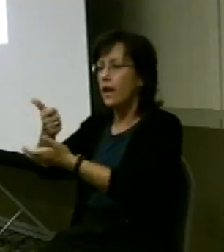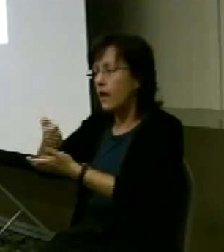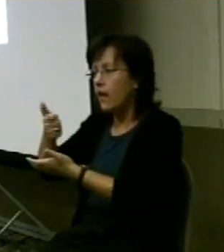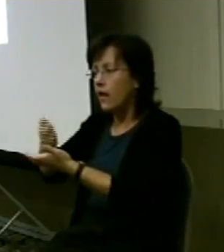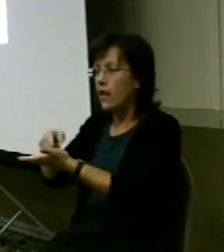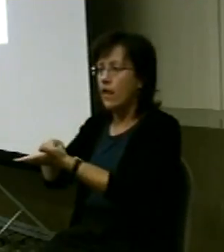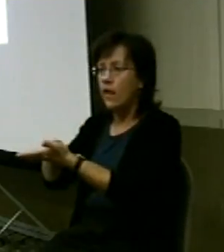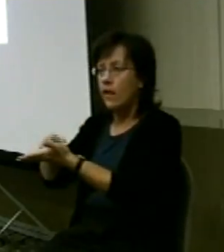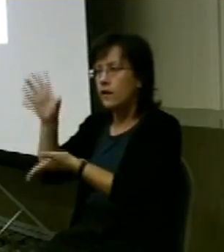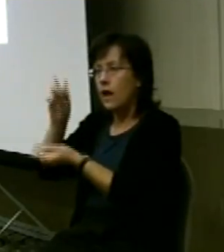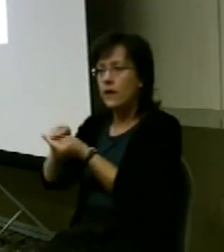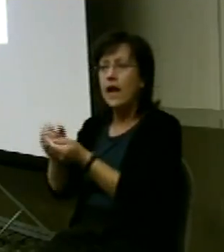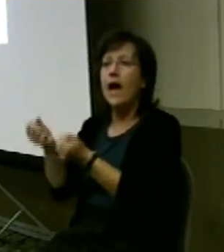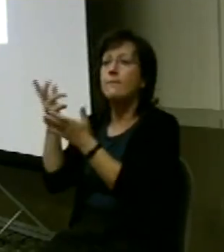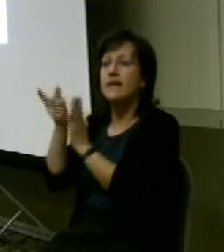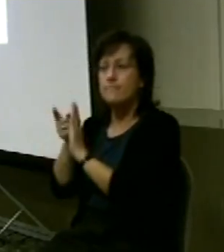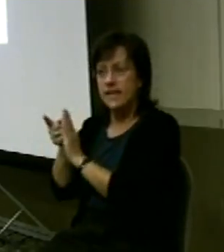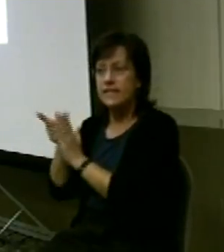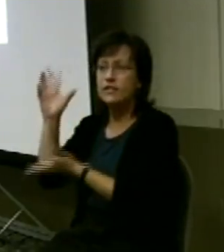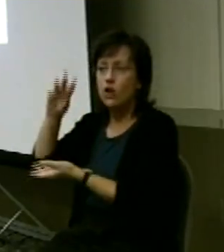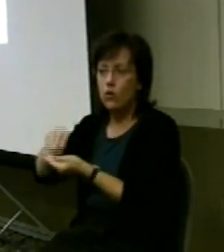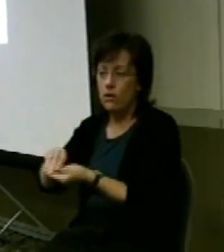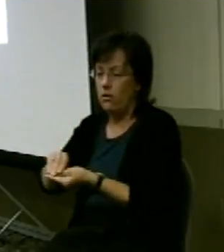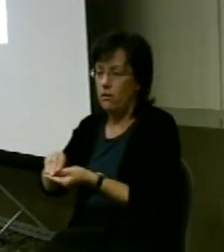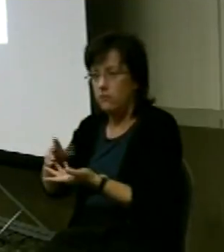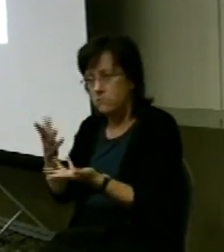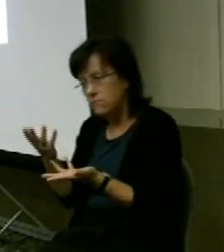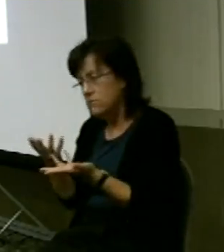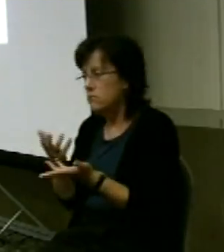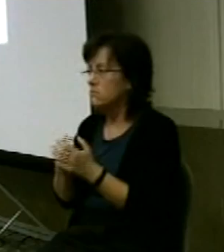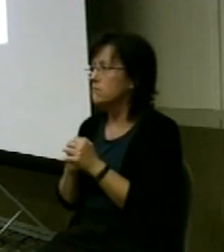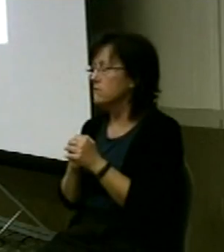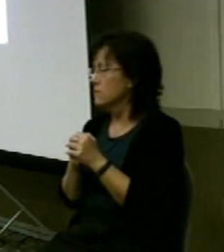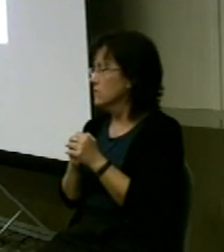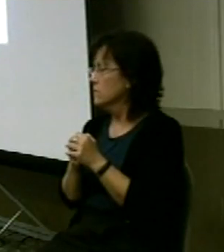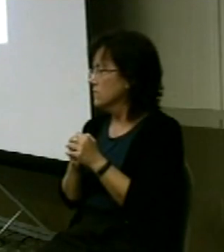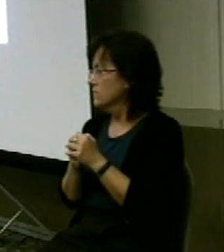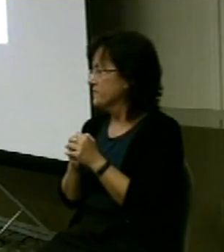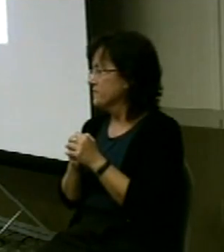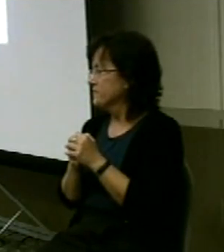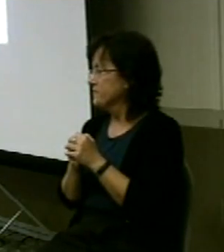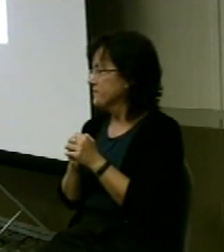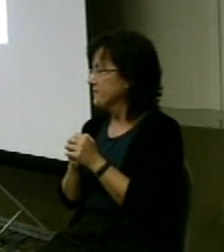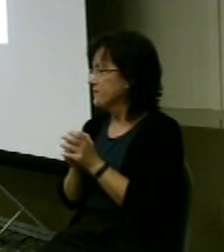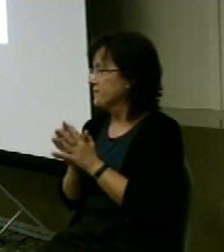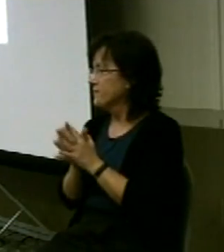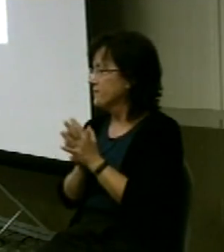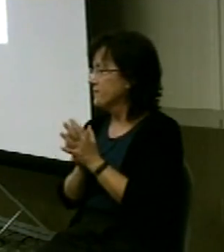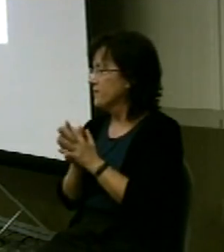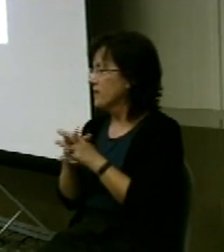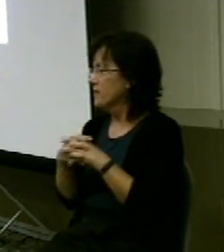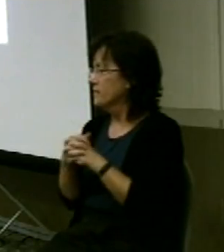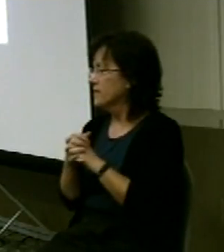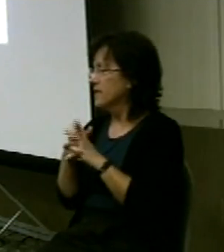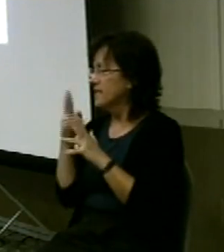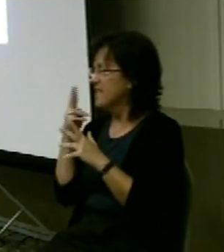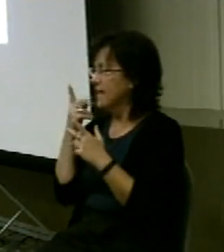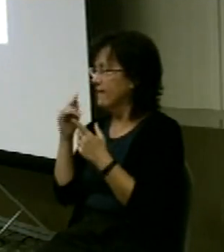And so that just really helps you see that. On here, let's see if my magic works.